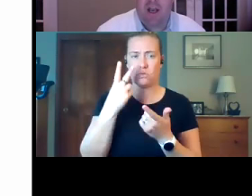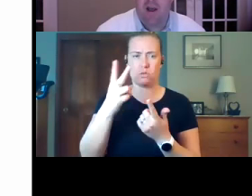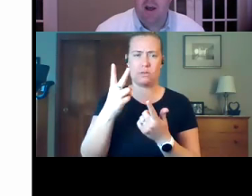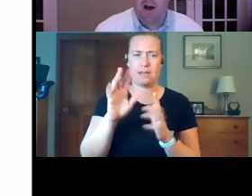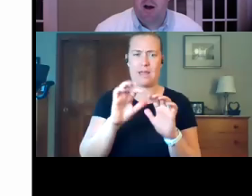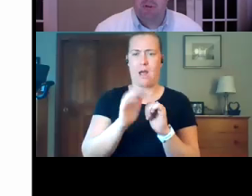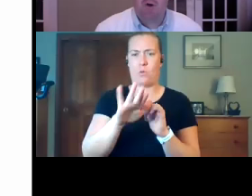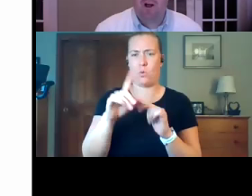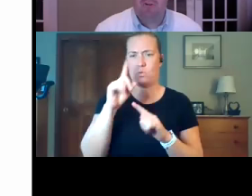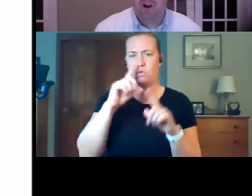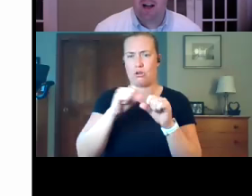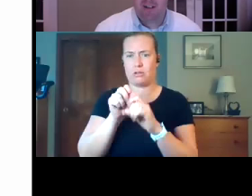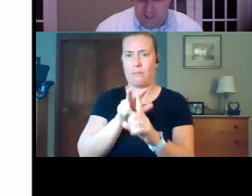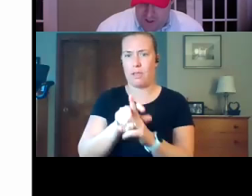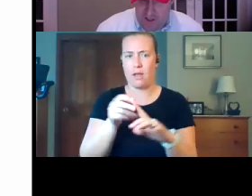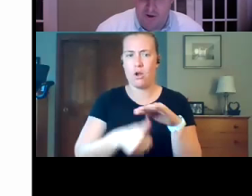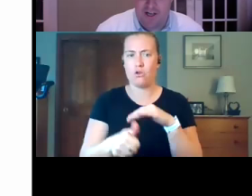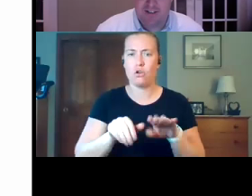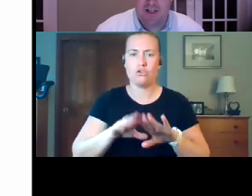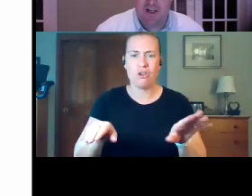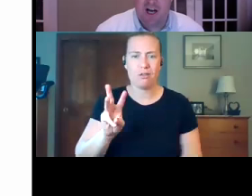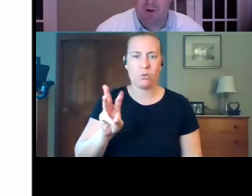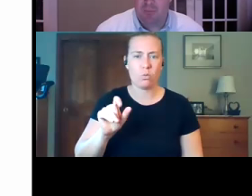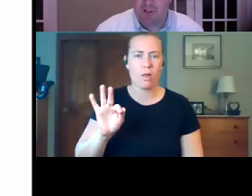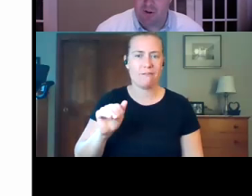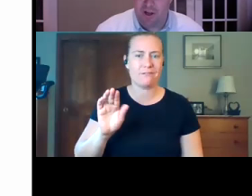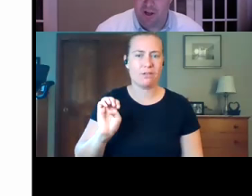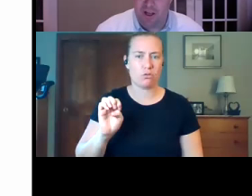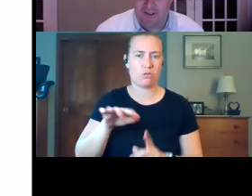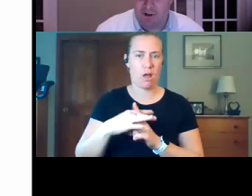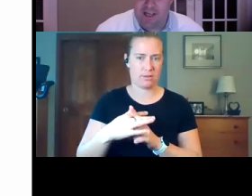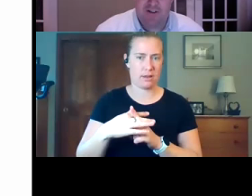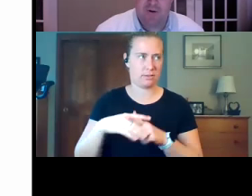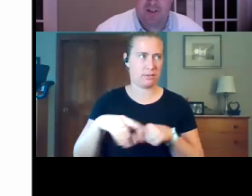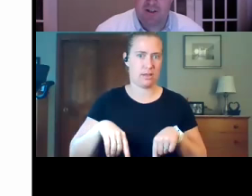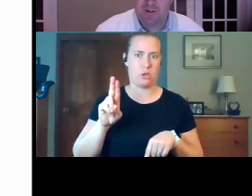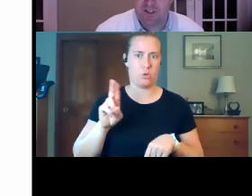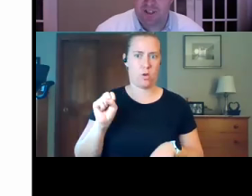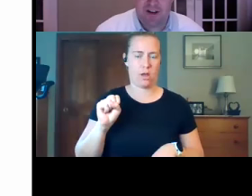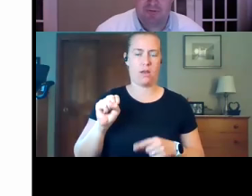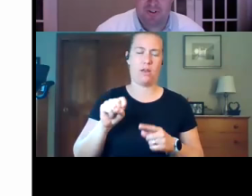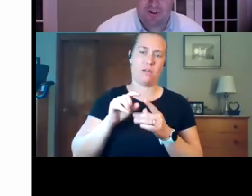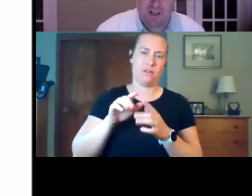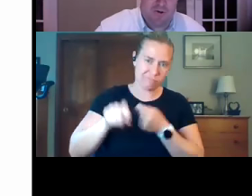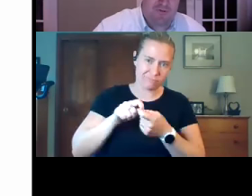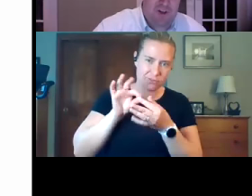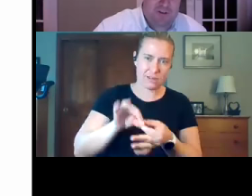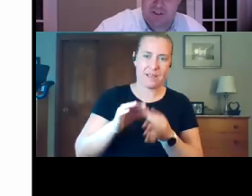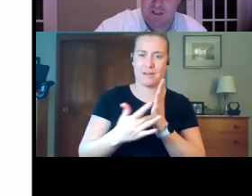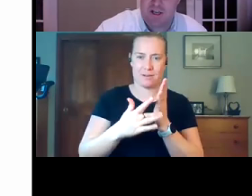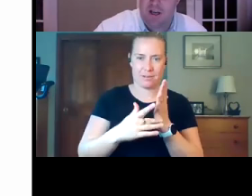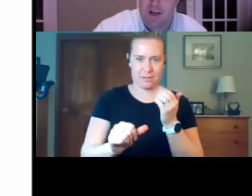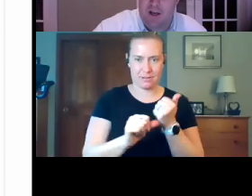within child welfare context within the US, and particularly as they relate to technical assistance efforts in those